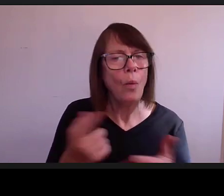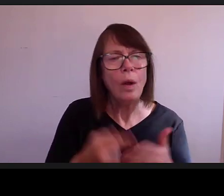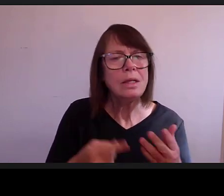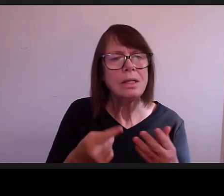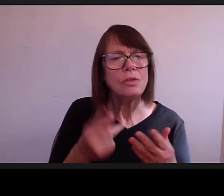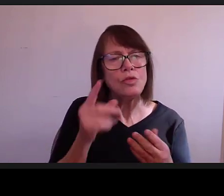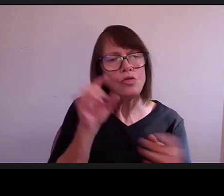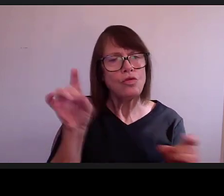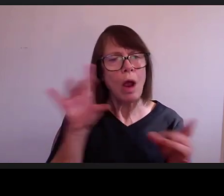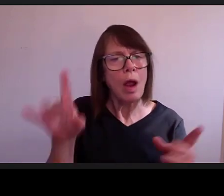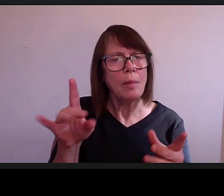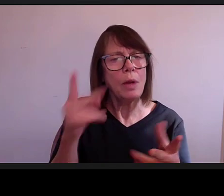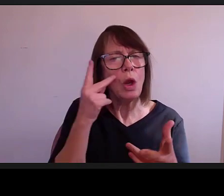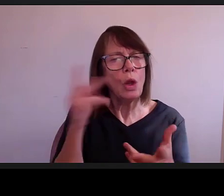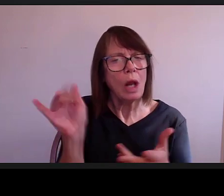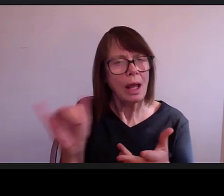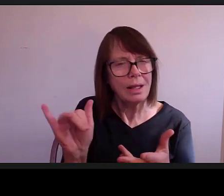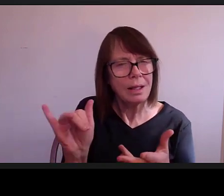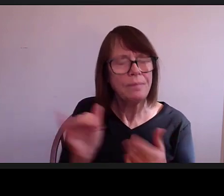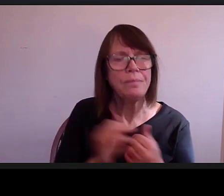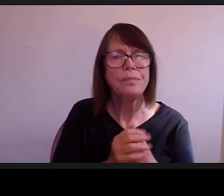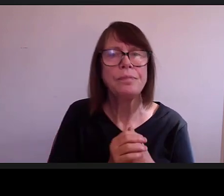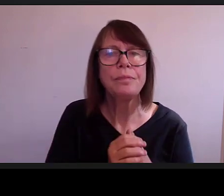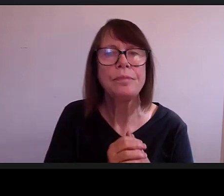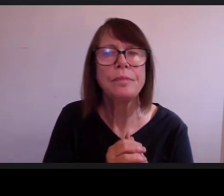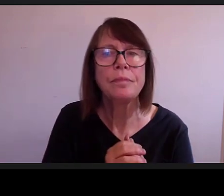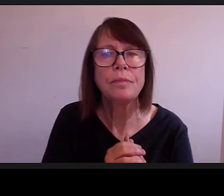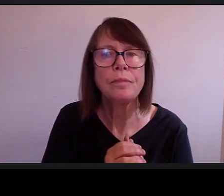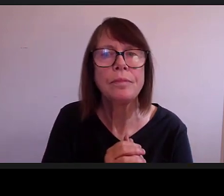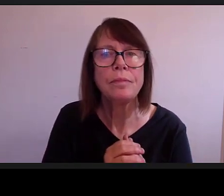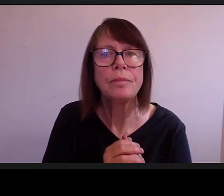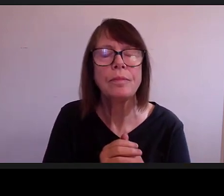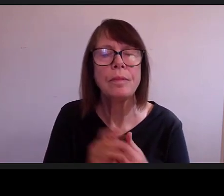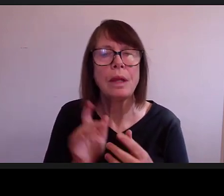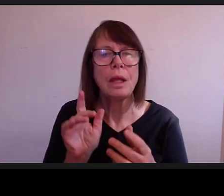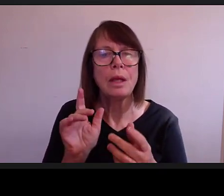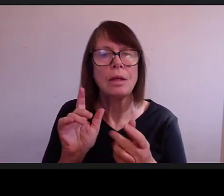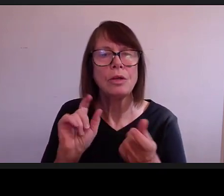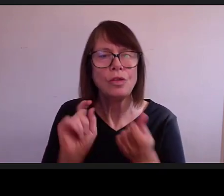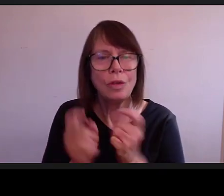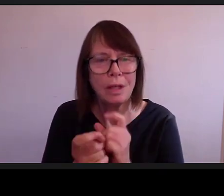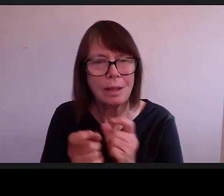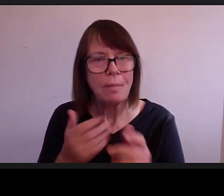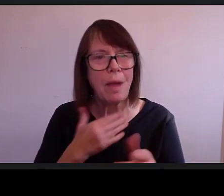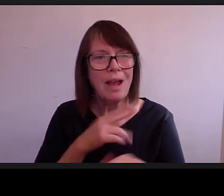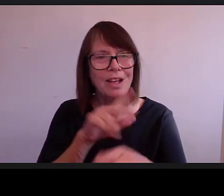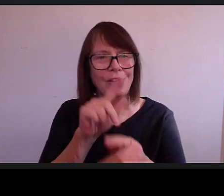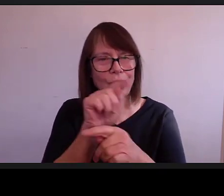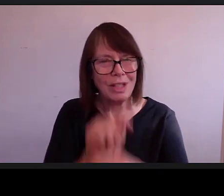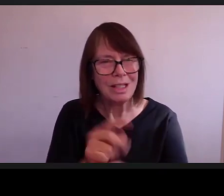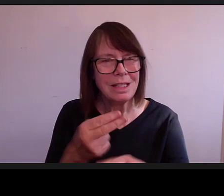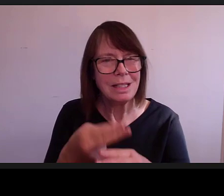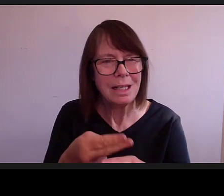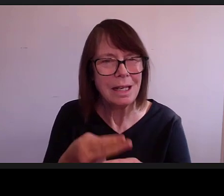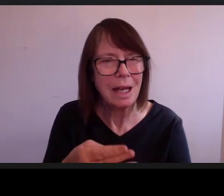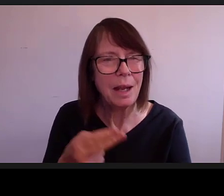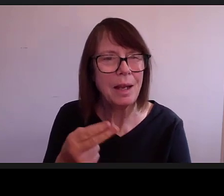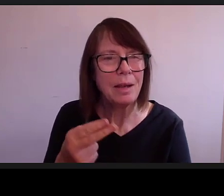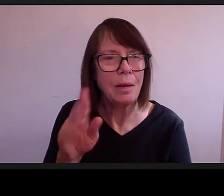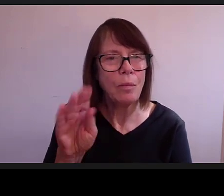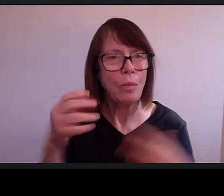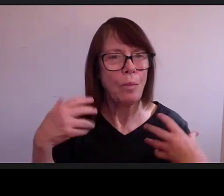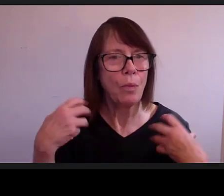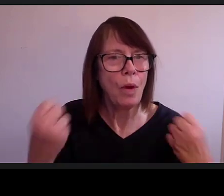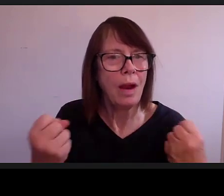Okay, Nistuakok Akstuaki. Translated, my traditional name is brave or